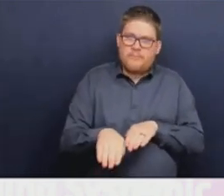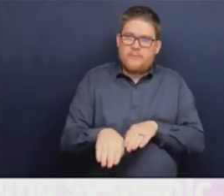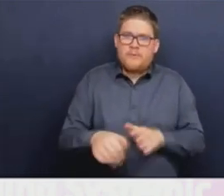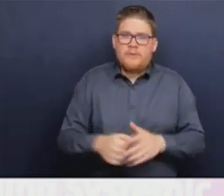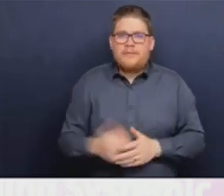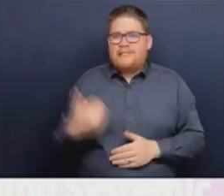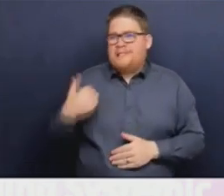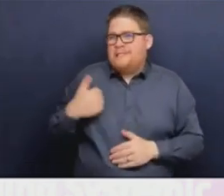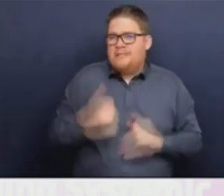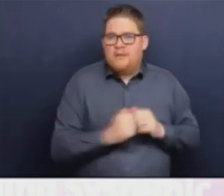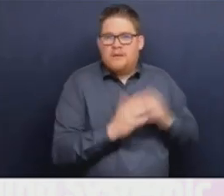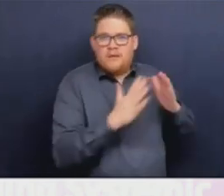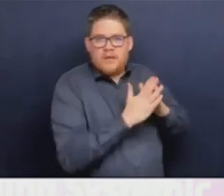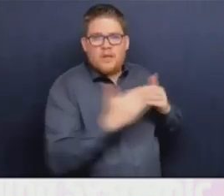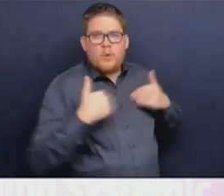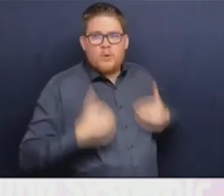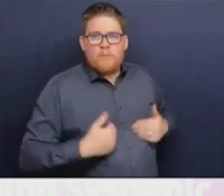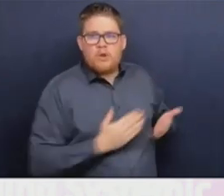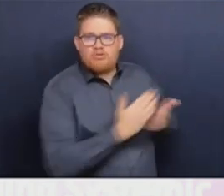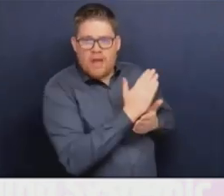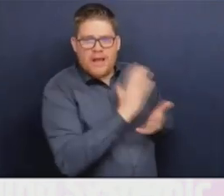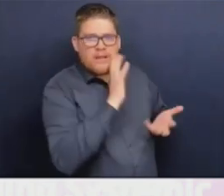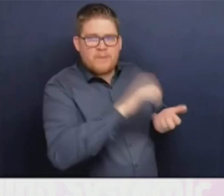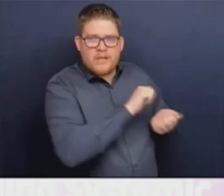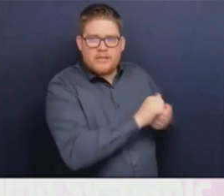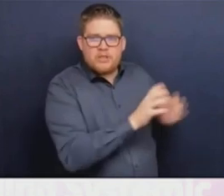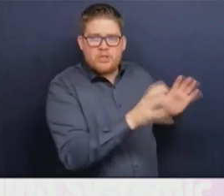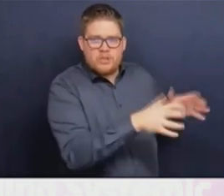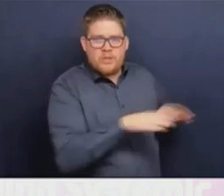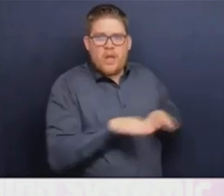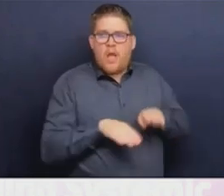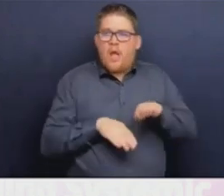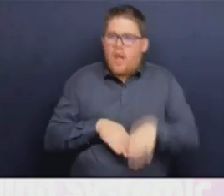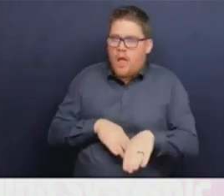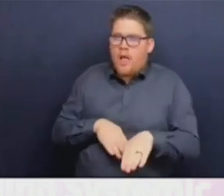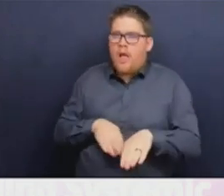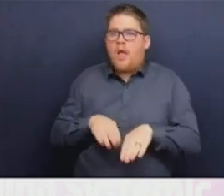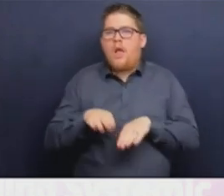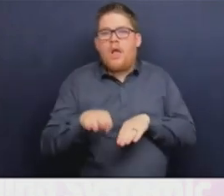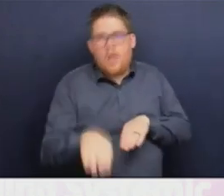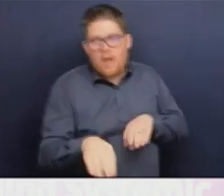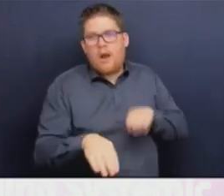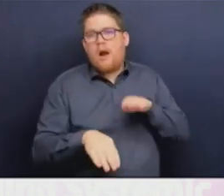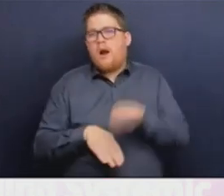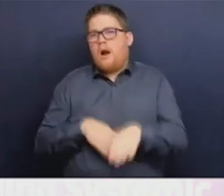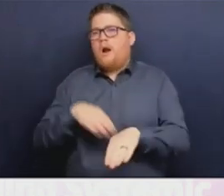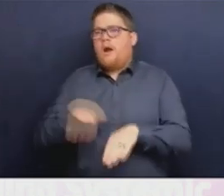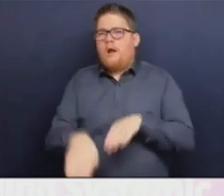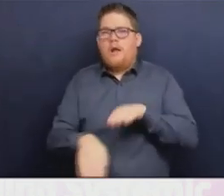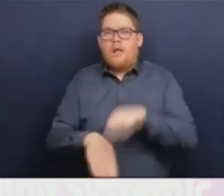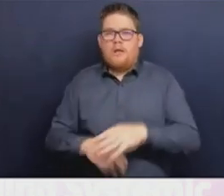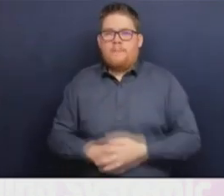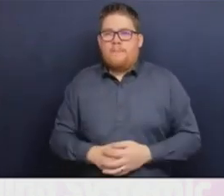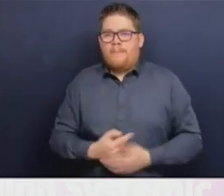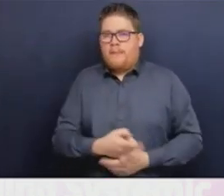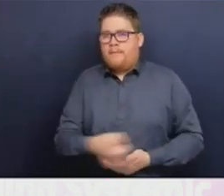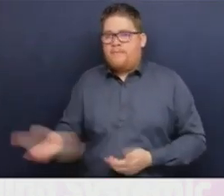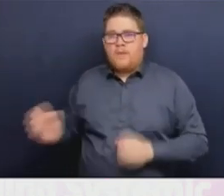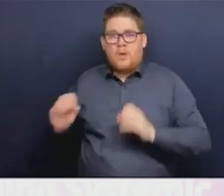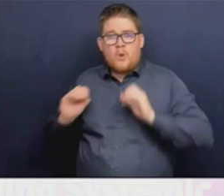a step in that direction. But it takes time to build back confidence where none existed for